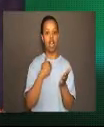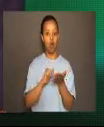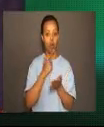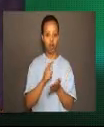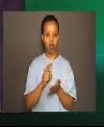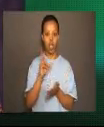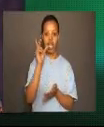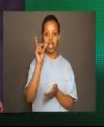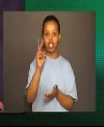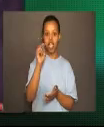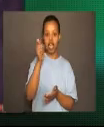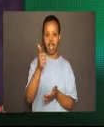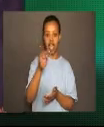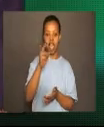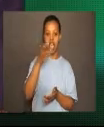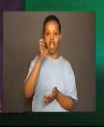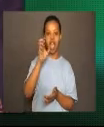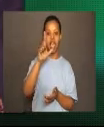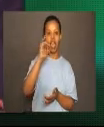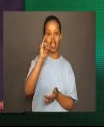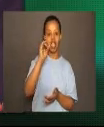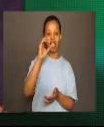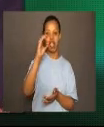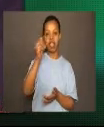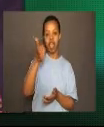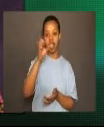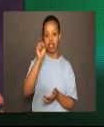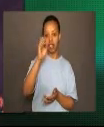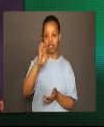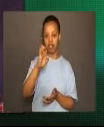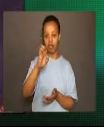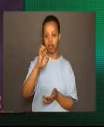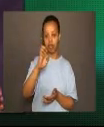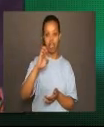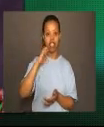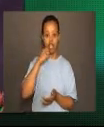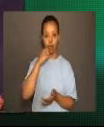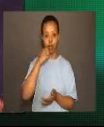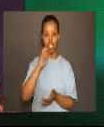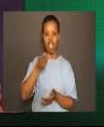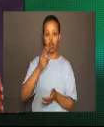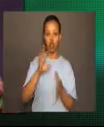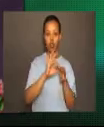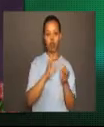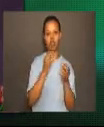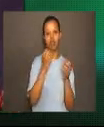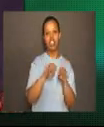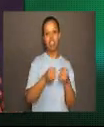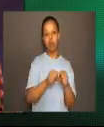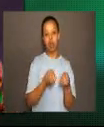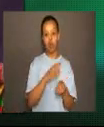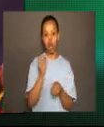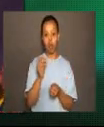DNA helicase enzymes break the hydrogen bonds and unwind part of